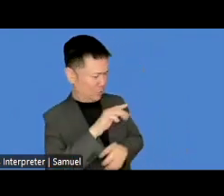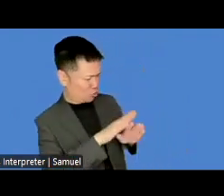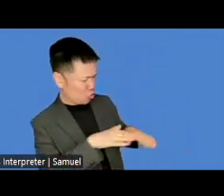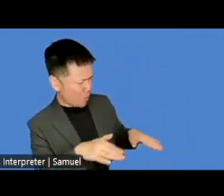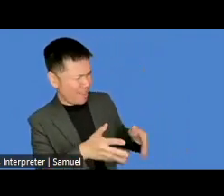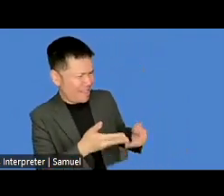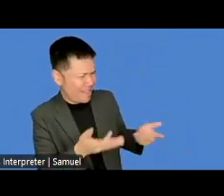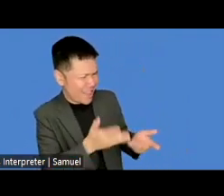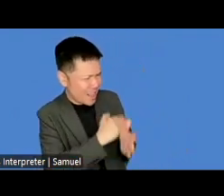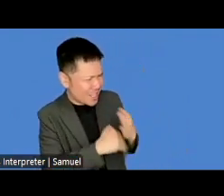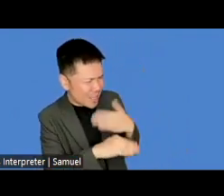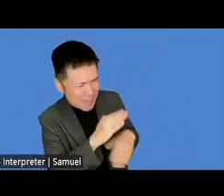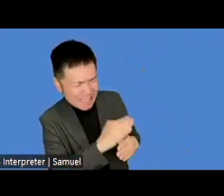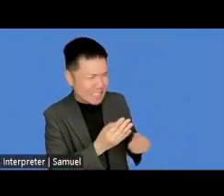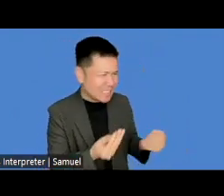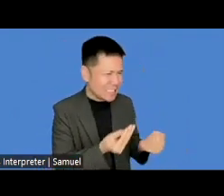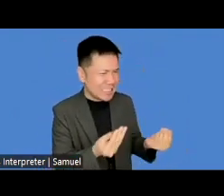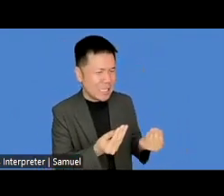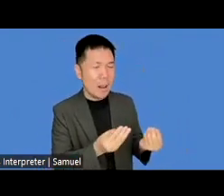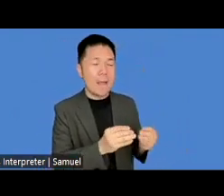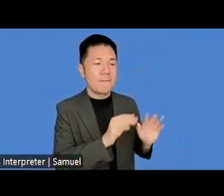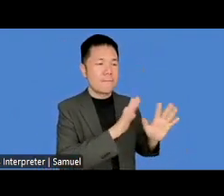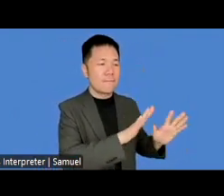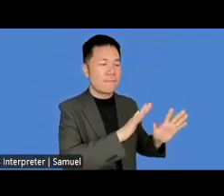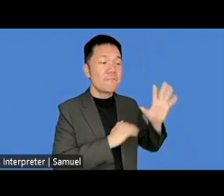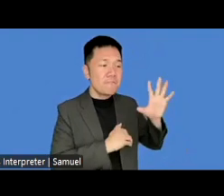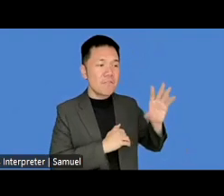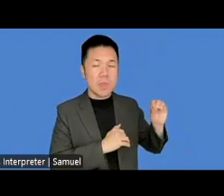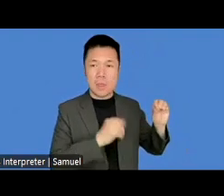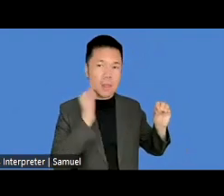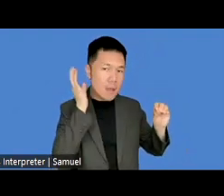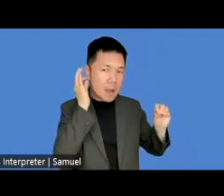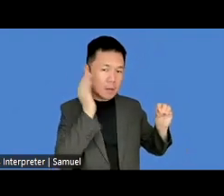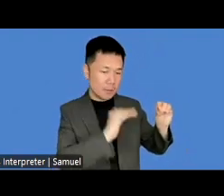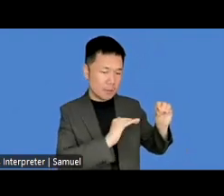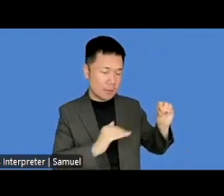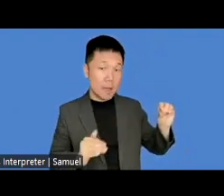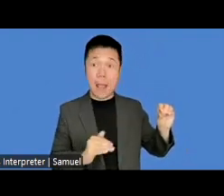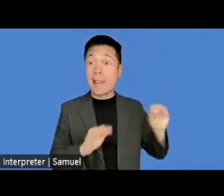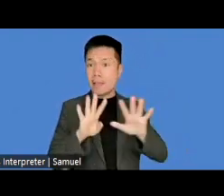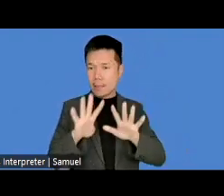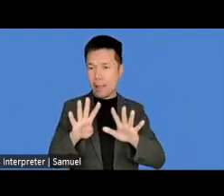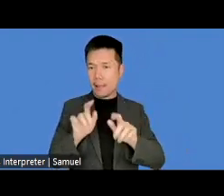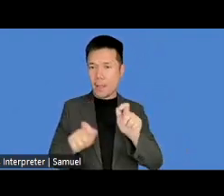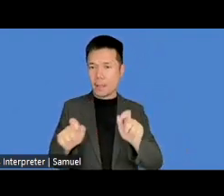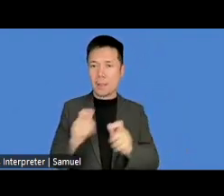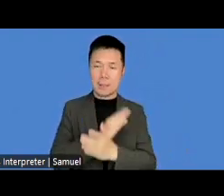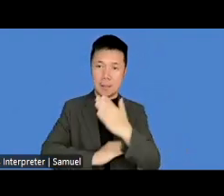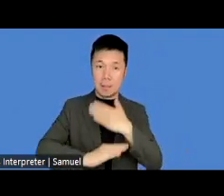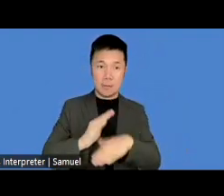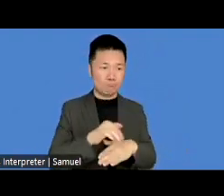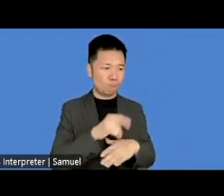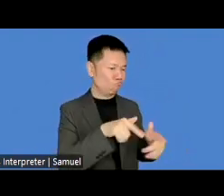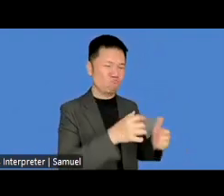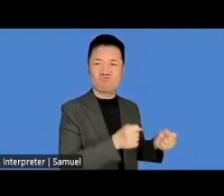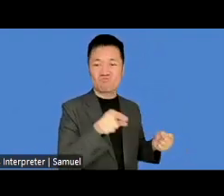with disabilities. There were 50 girls and 9 people with disabilities in a nursing home